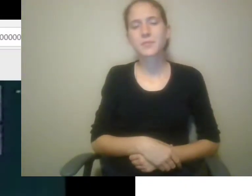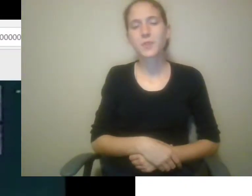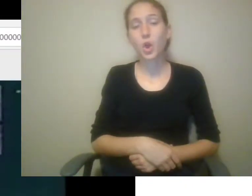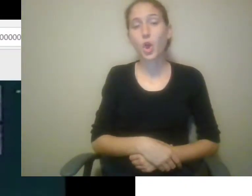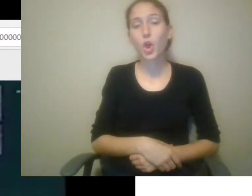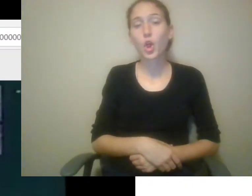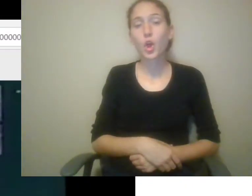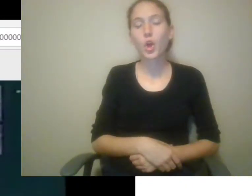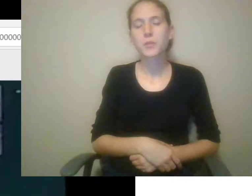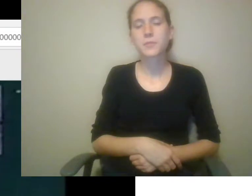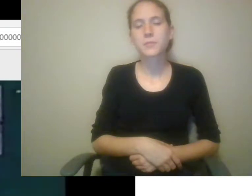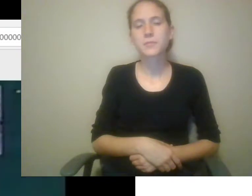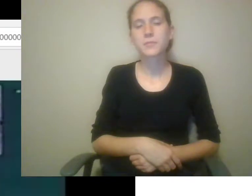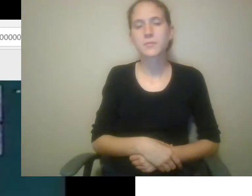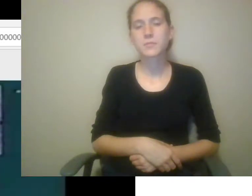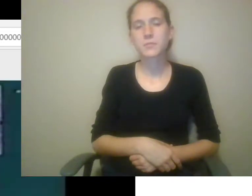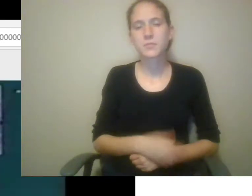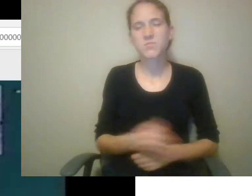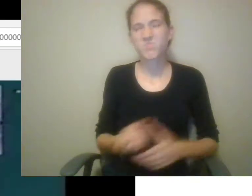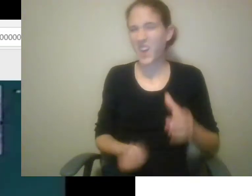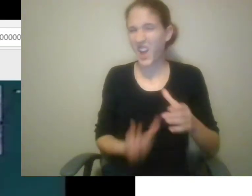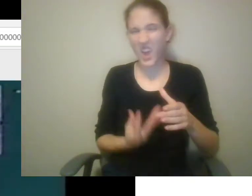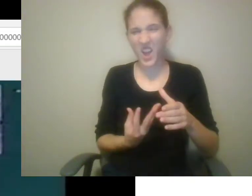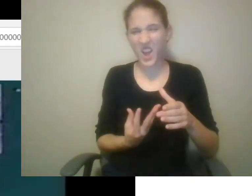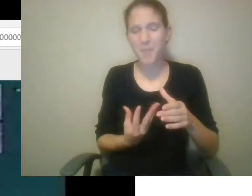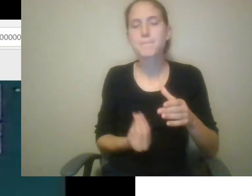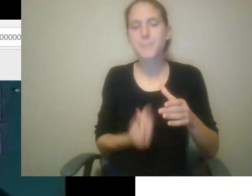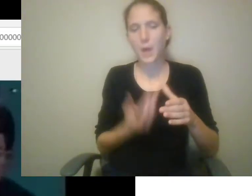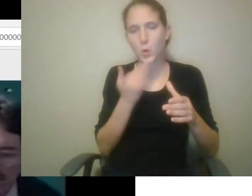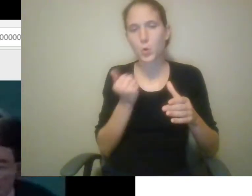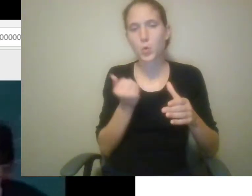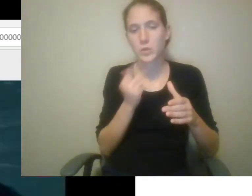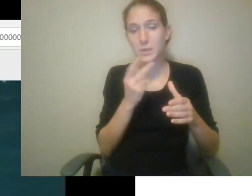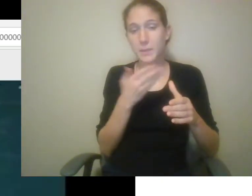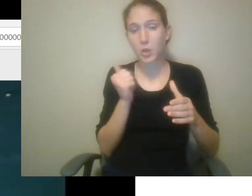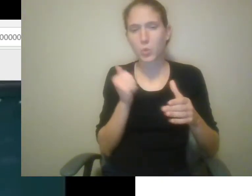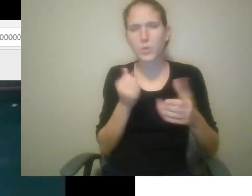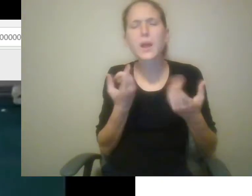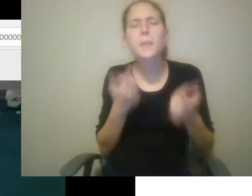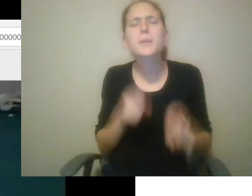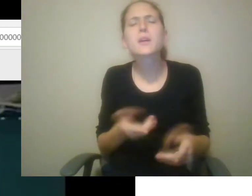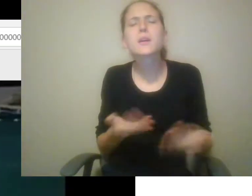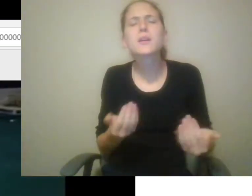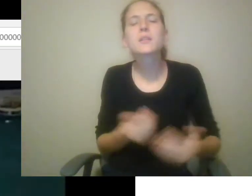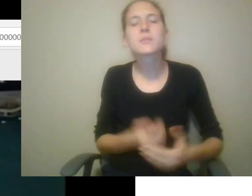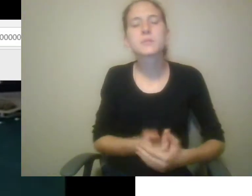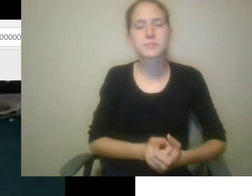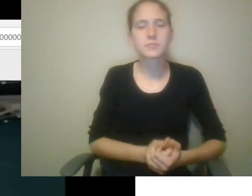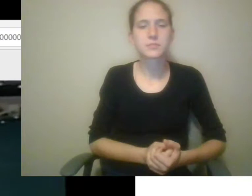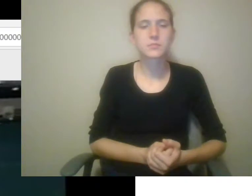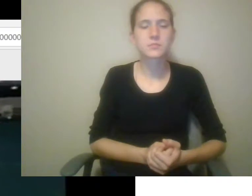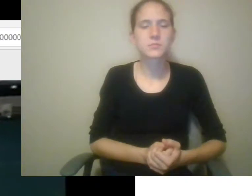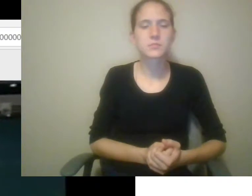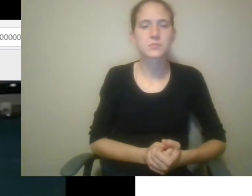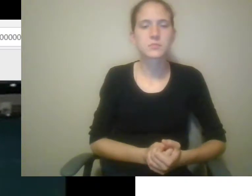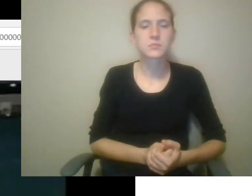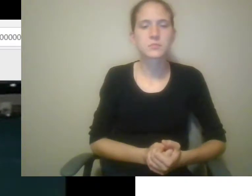Alright, actually, maybe is the light too bright? Alright, now we can see a little bit. What's happening?